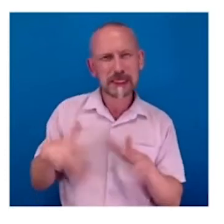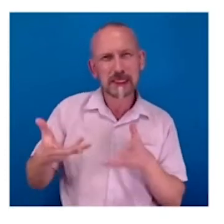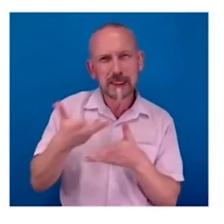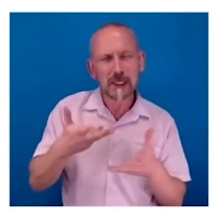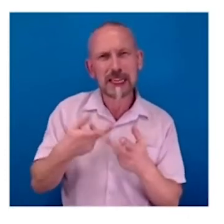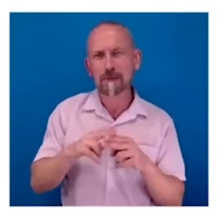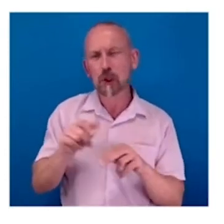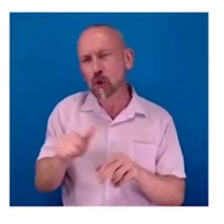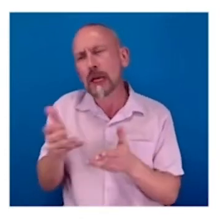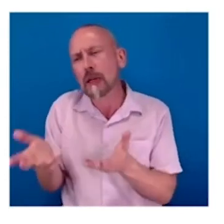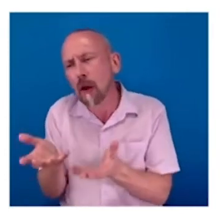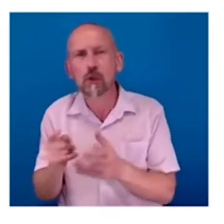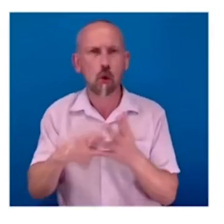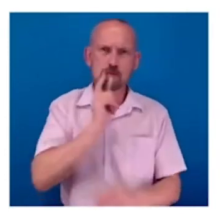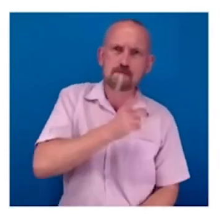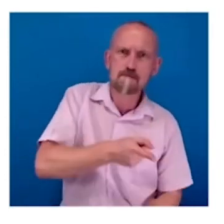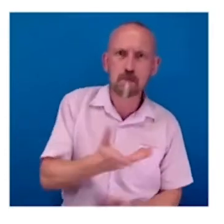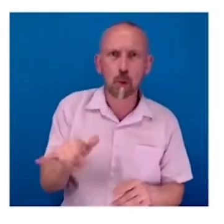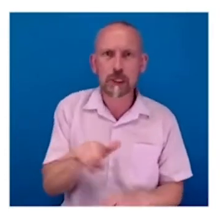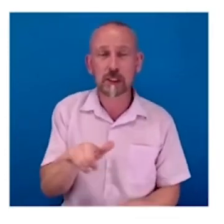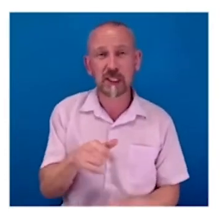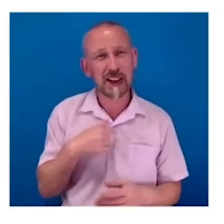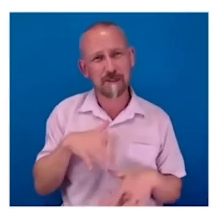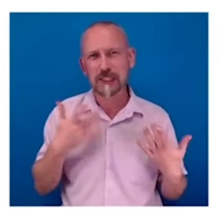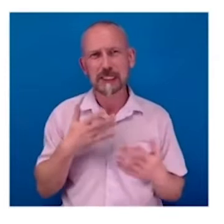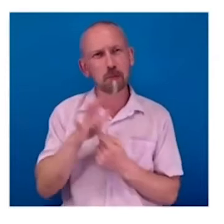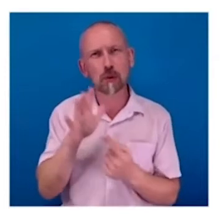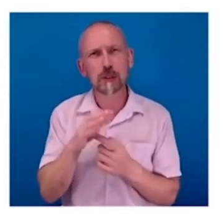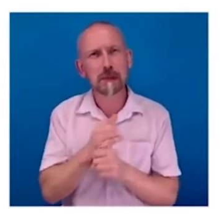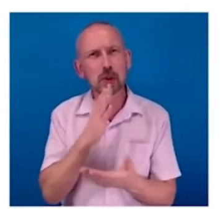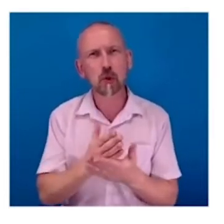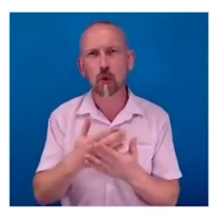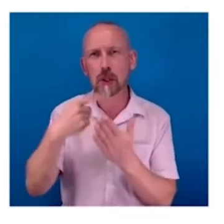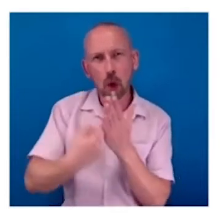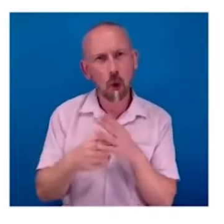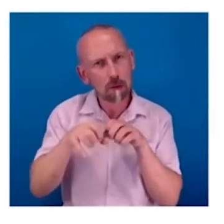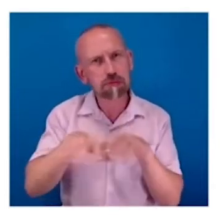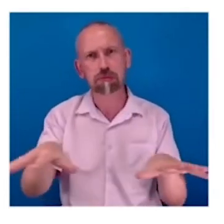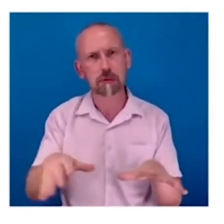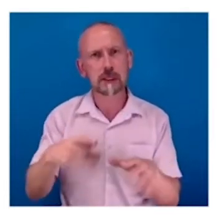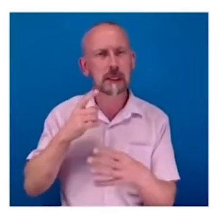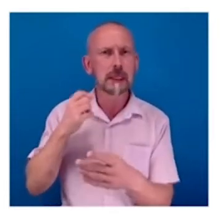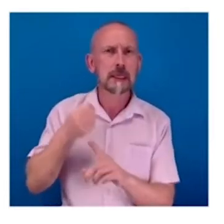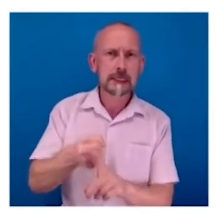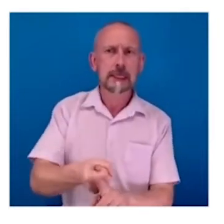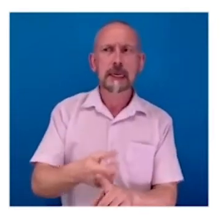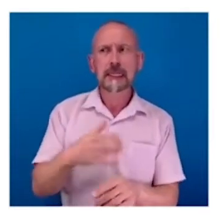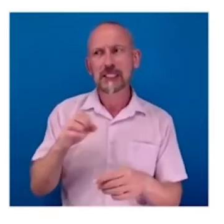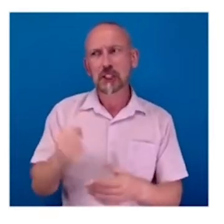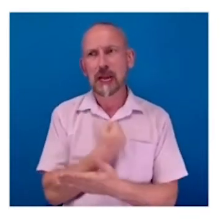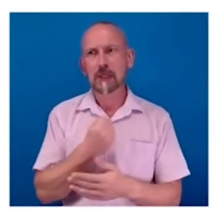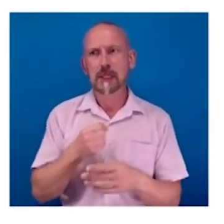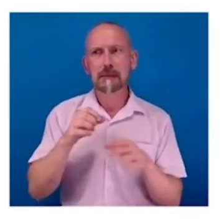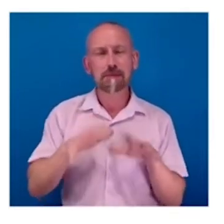just happened before the European Accessibility Act was able to be enshrined in UK law. We got the Public Sector Regulations Act, which has seen a massive